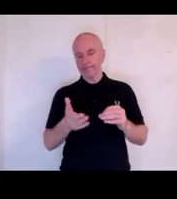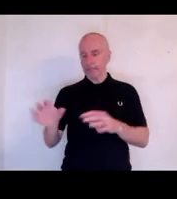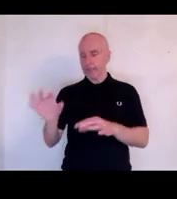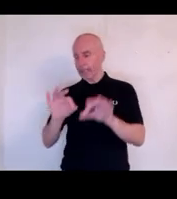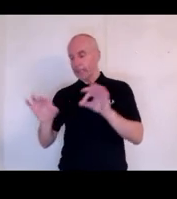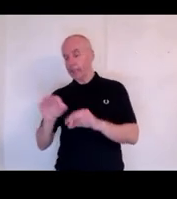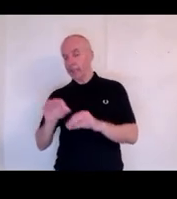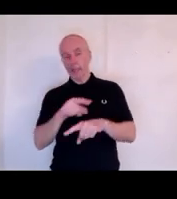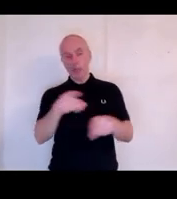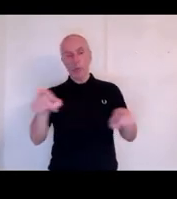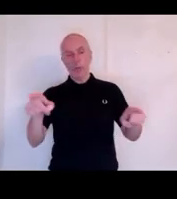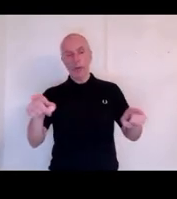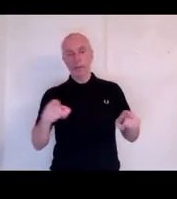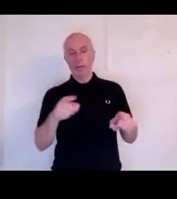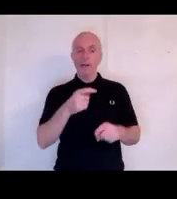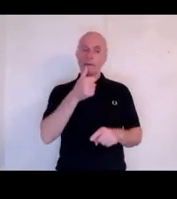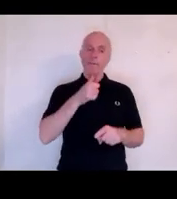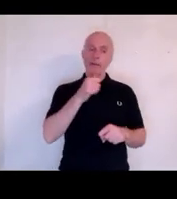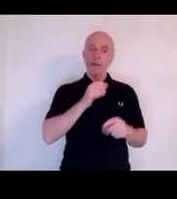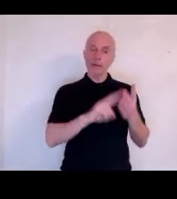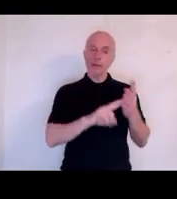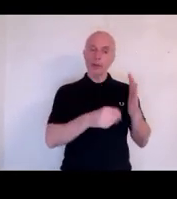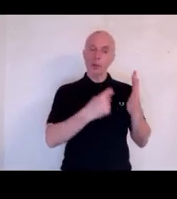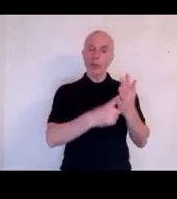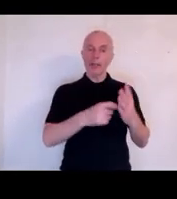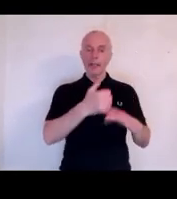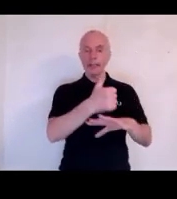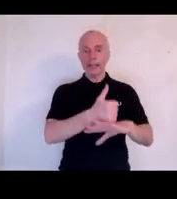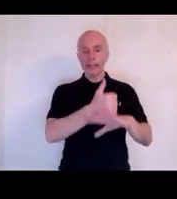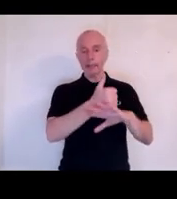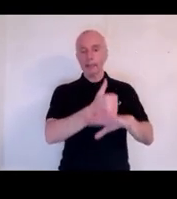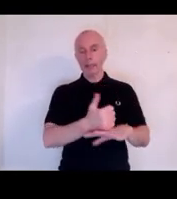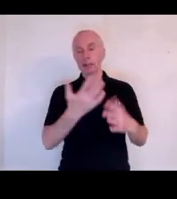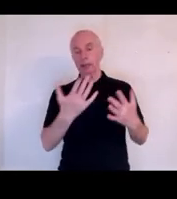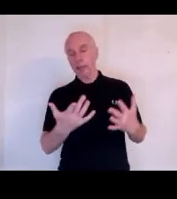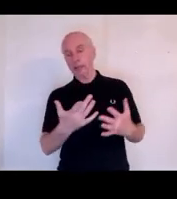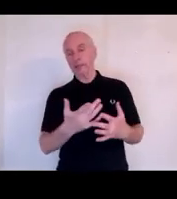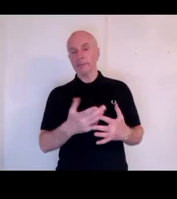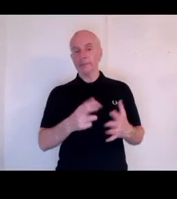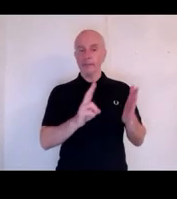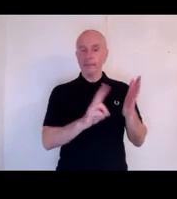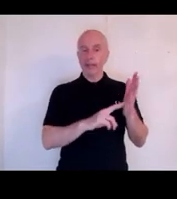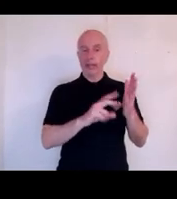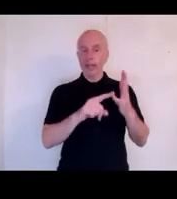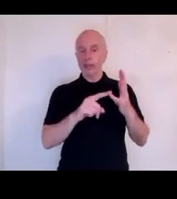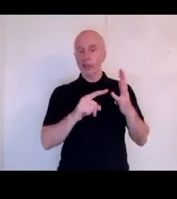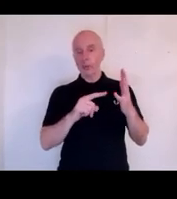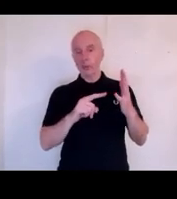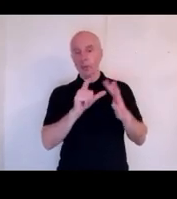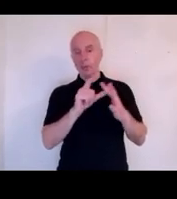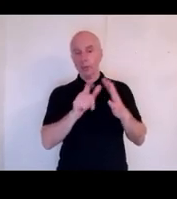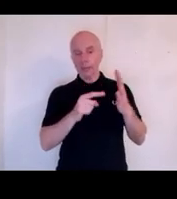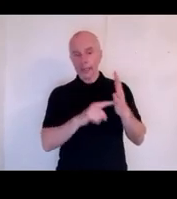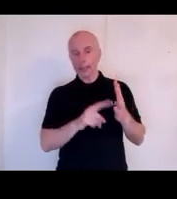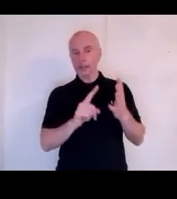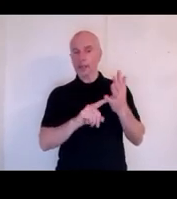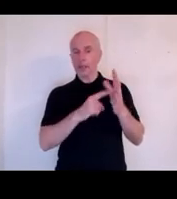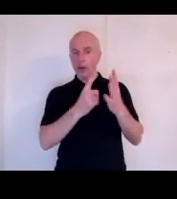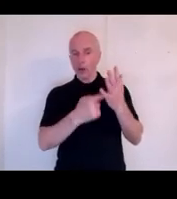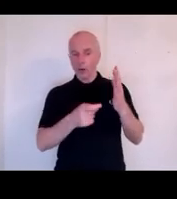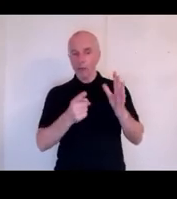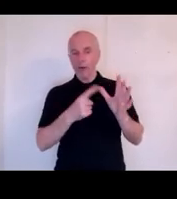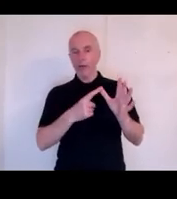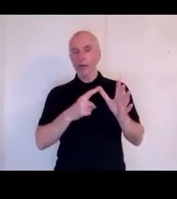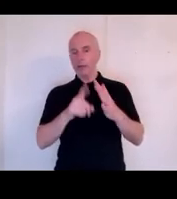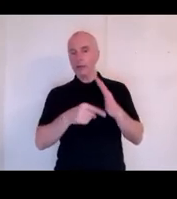nuclear database? Wow. And why? For example, NU DAT or nuclei, Lara or Janice? That